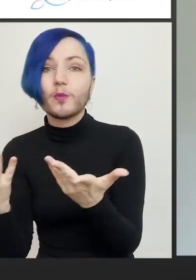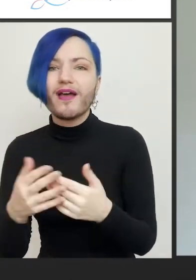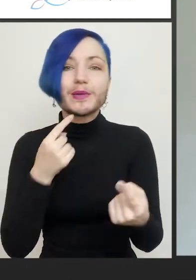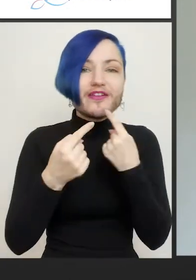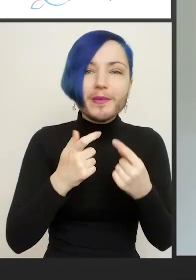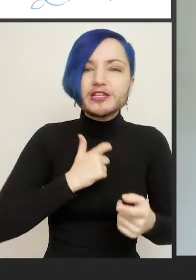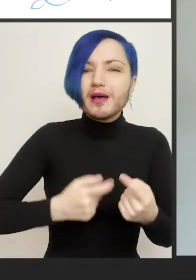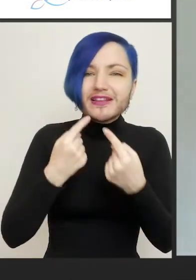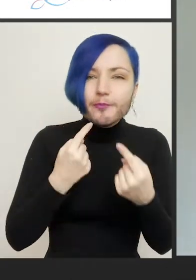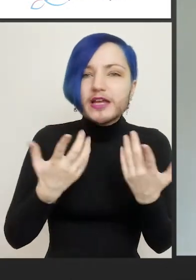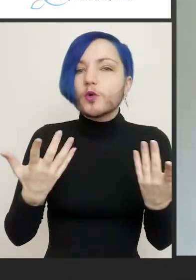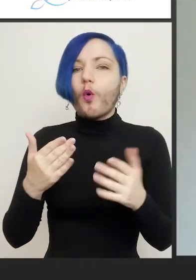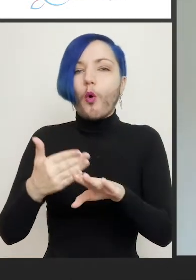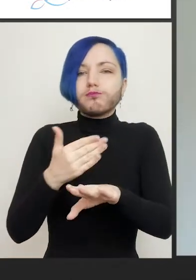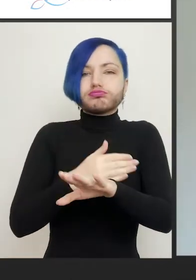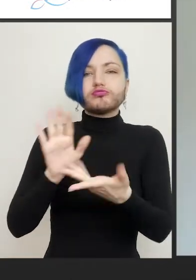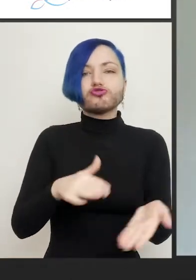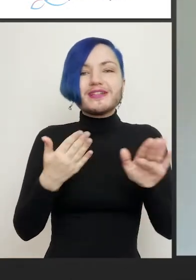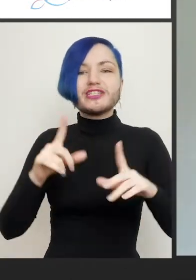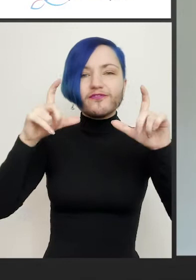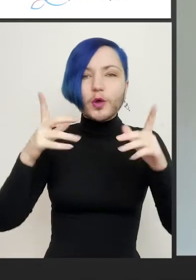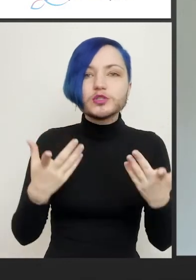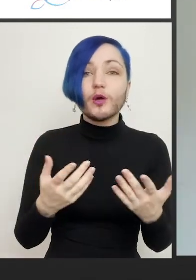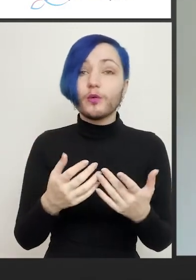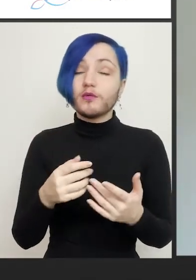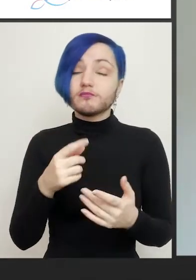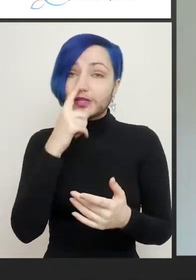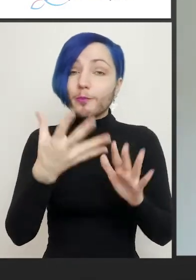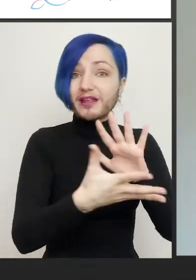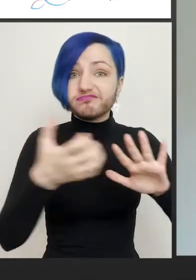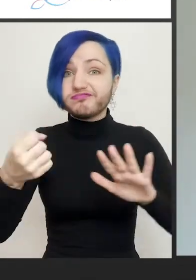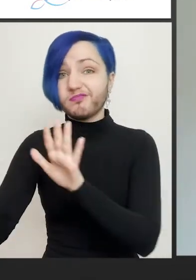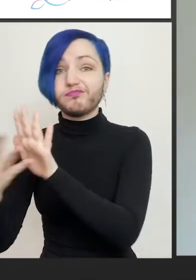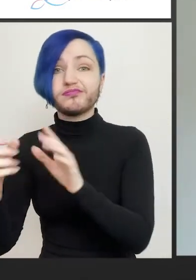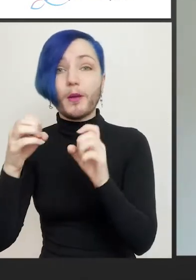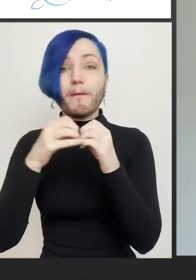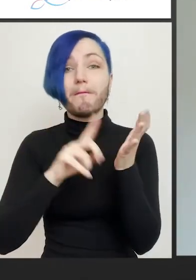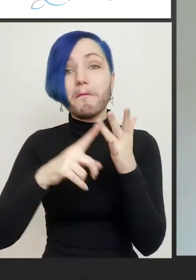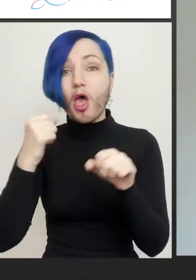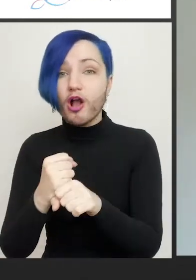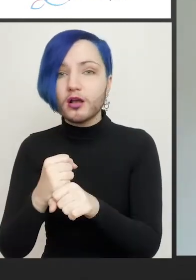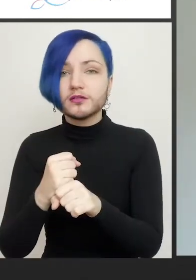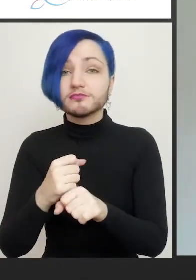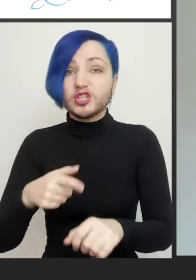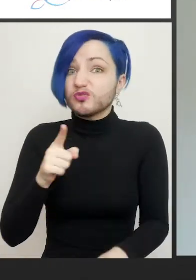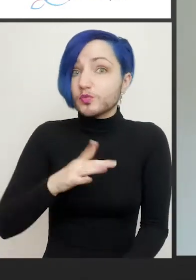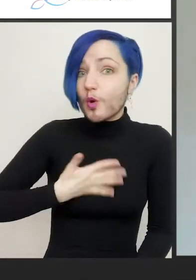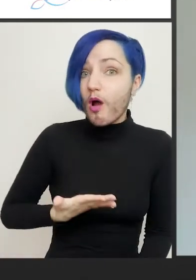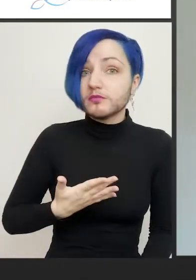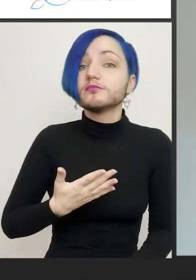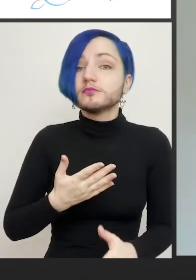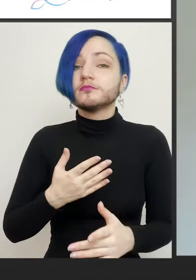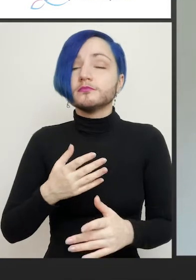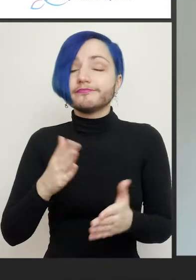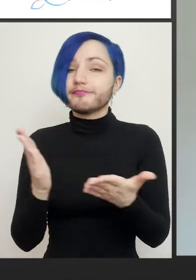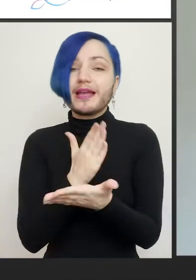personal detail about you, or your pre-transition photograph or whatever, if you think that could be stolen and end up on a blog somewhere, don't put it online, send it to someone in a